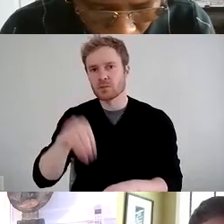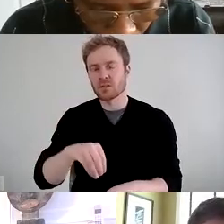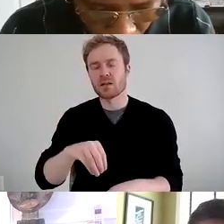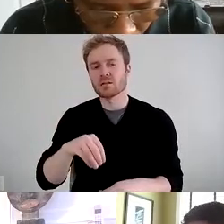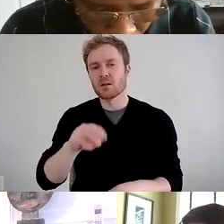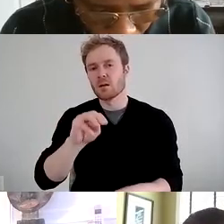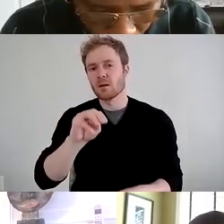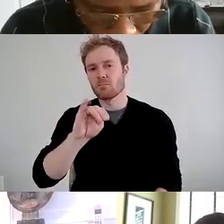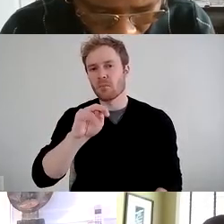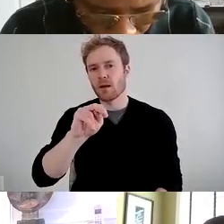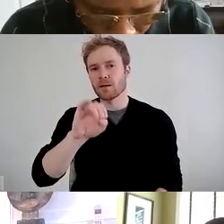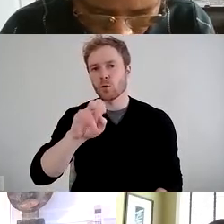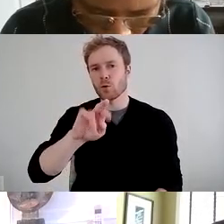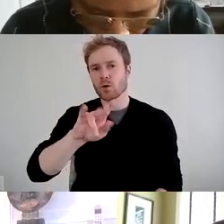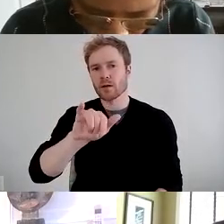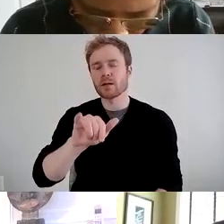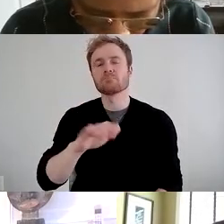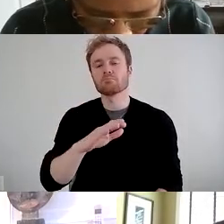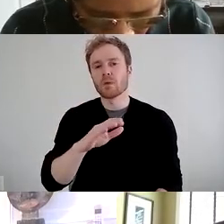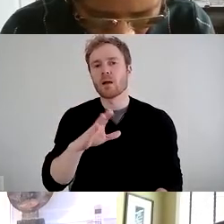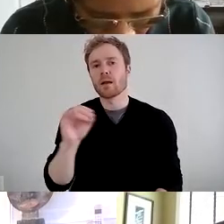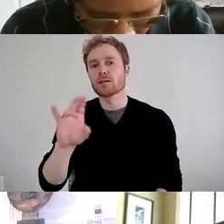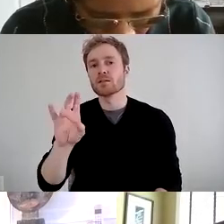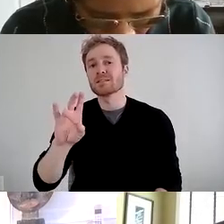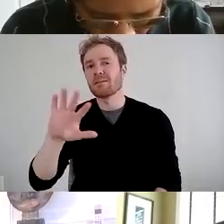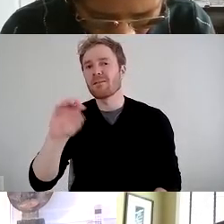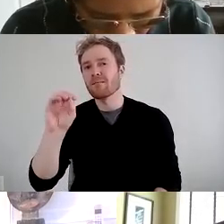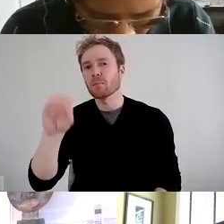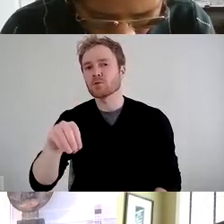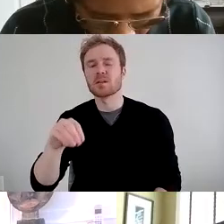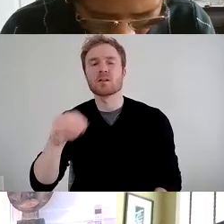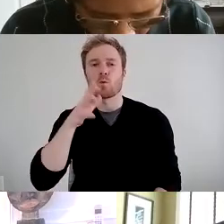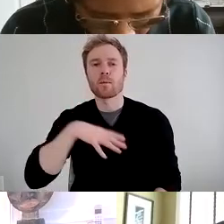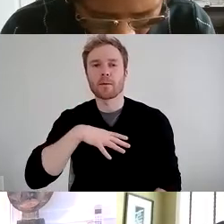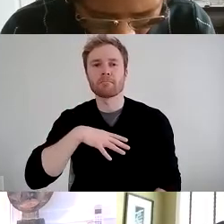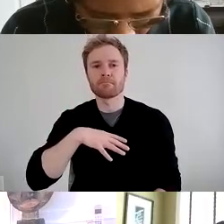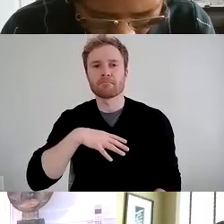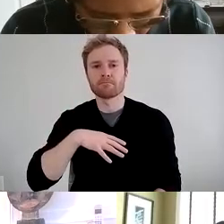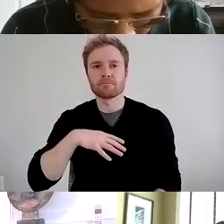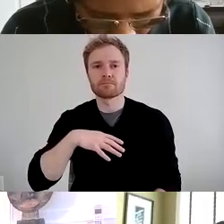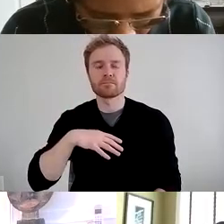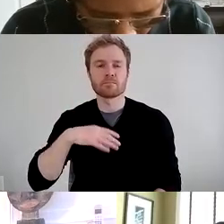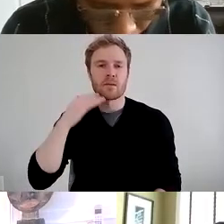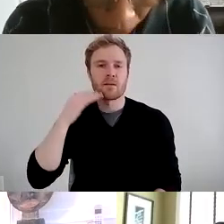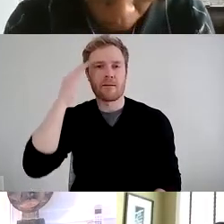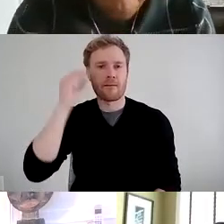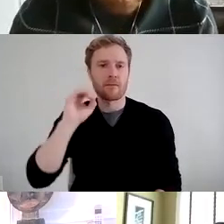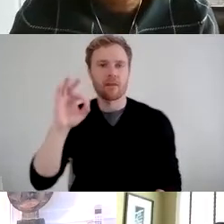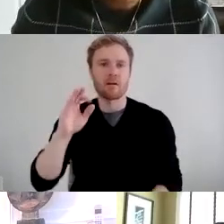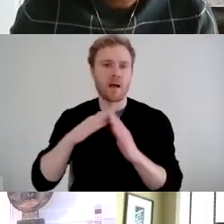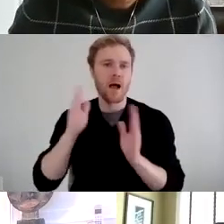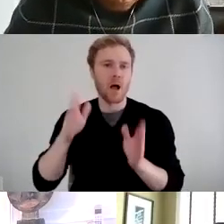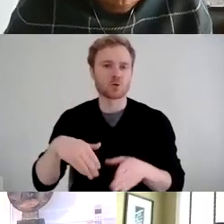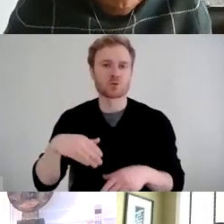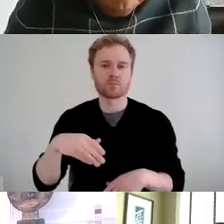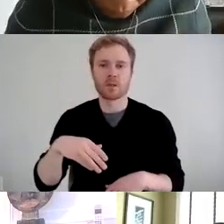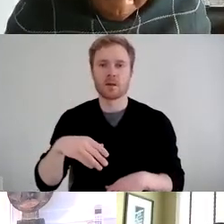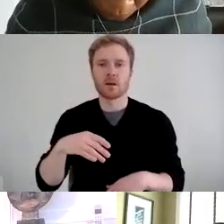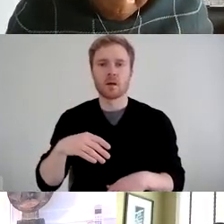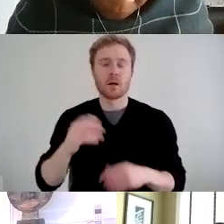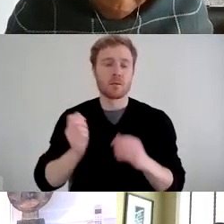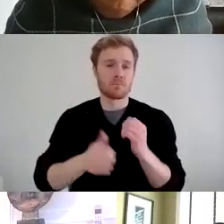and of our consumer base? Yeah, absolutely. So of everyone that we served